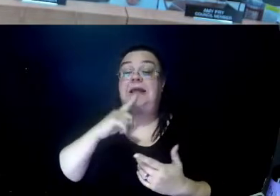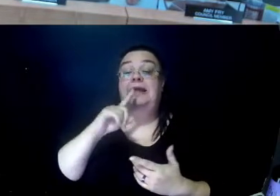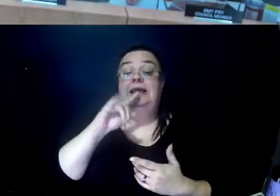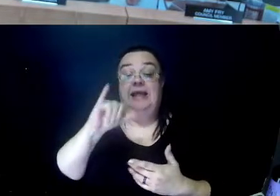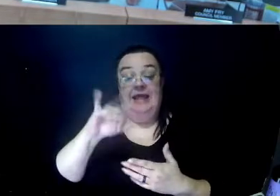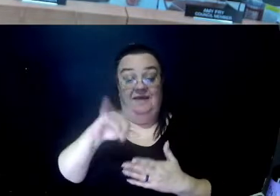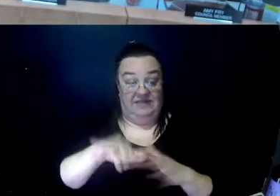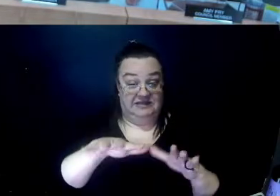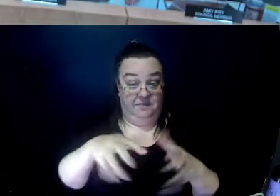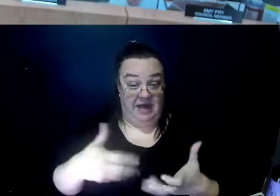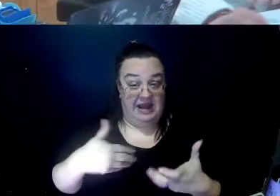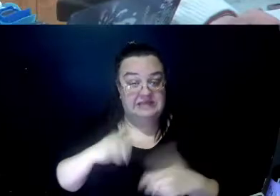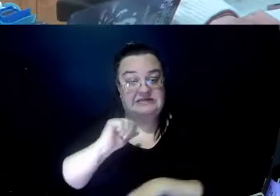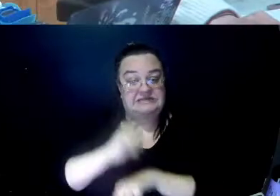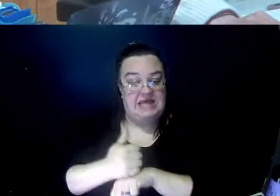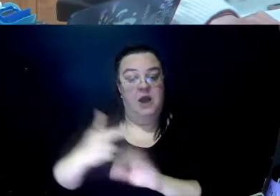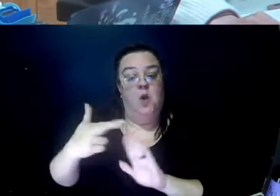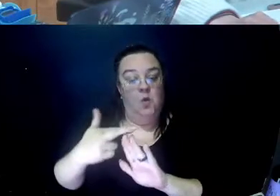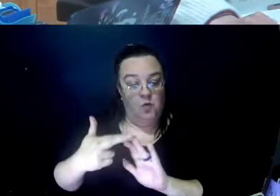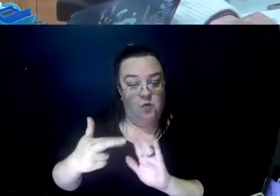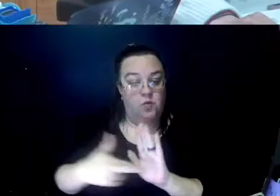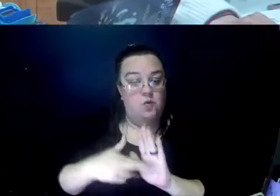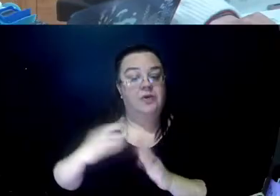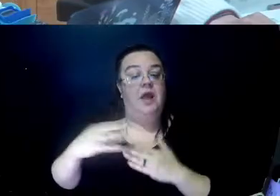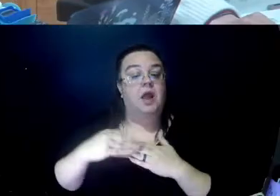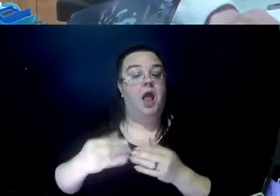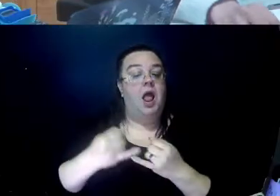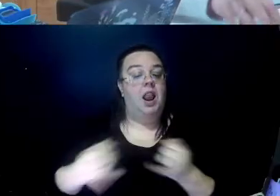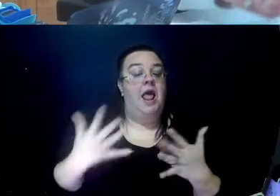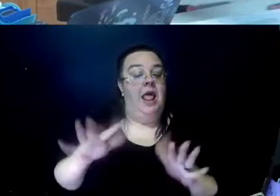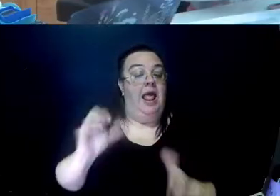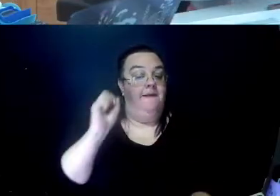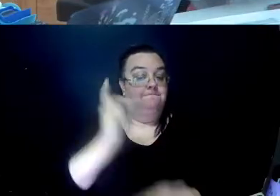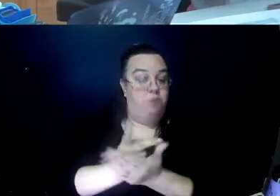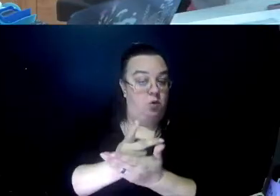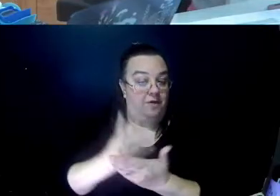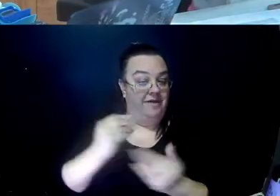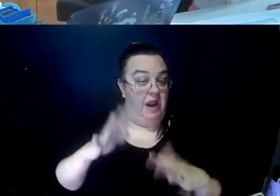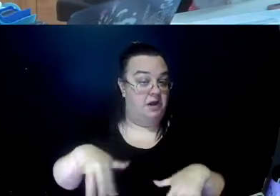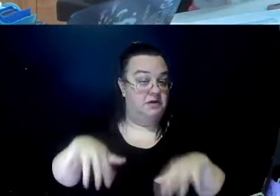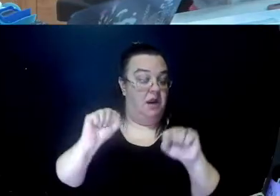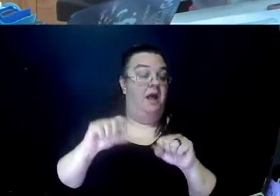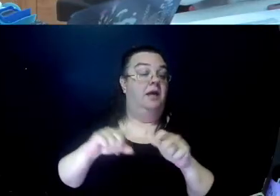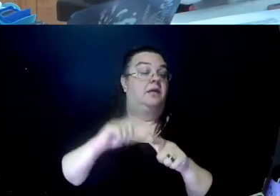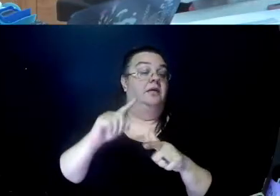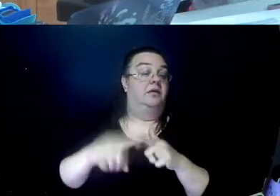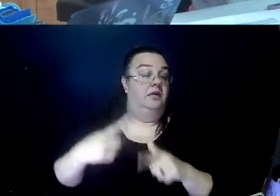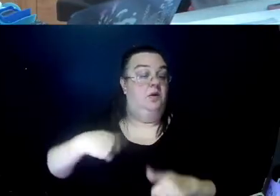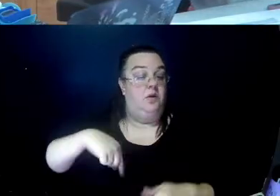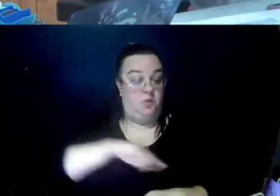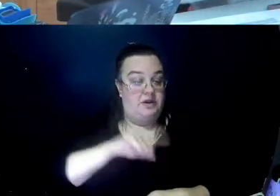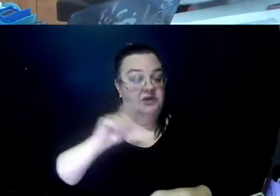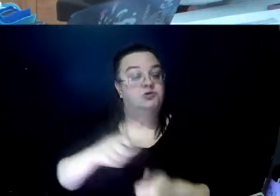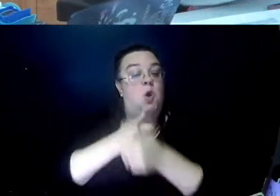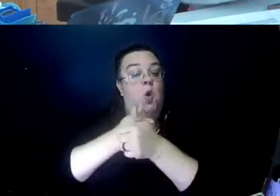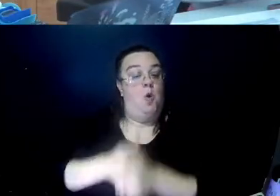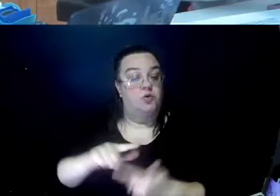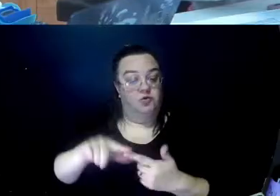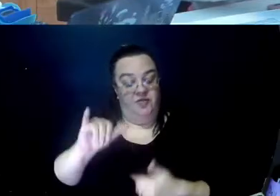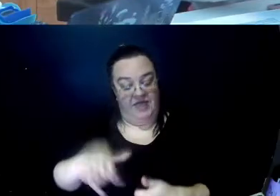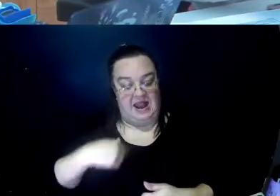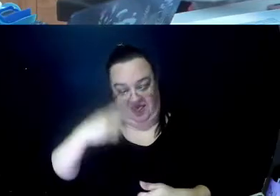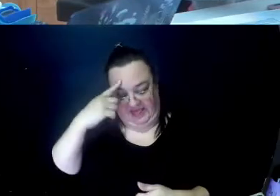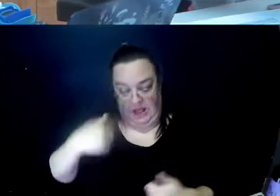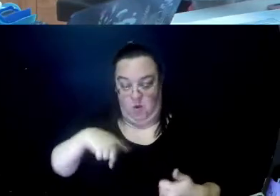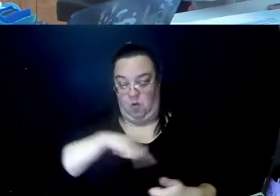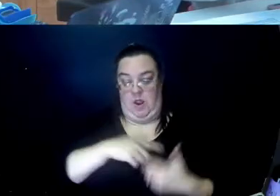of rules and guidelines that have been approved and adopted, then we should hold to that. And I think we don't want to